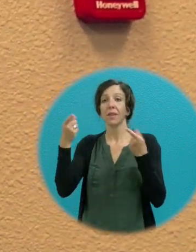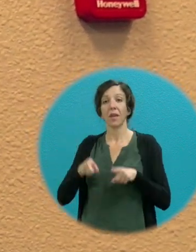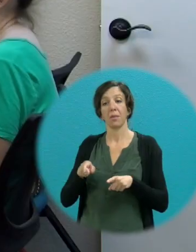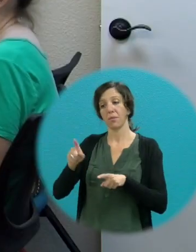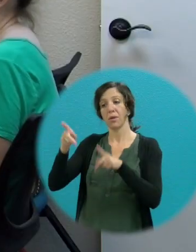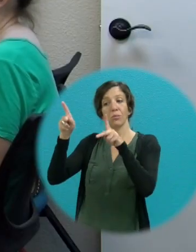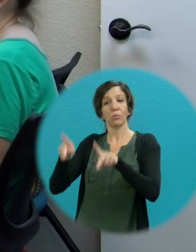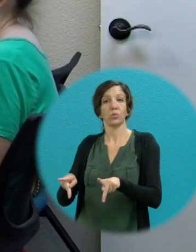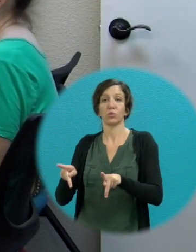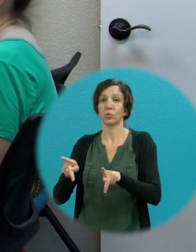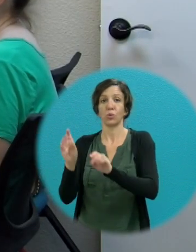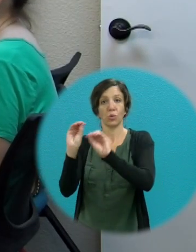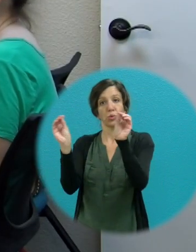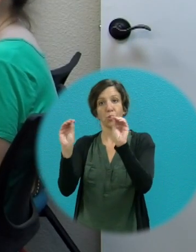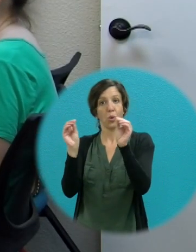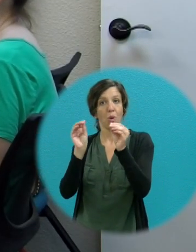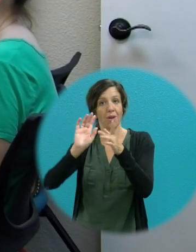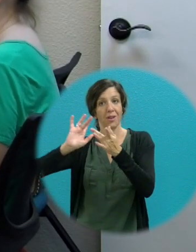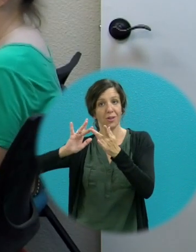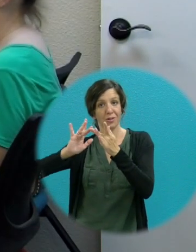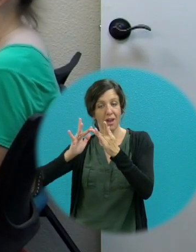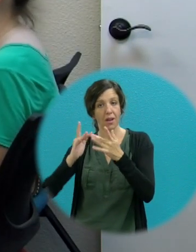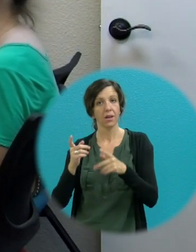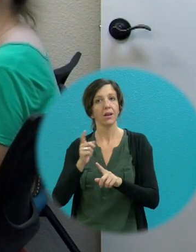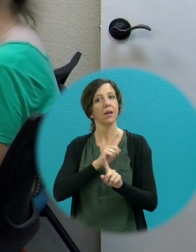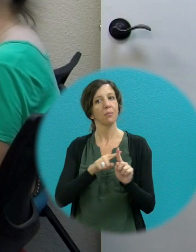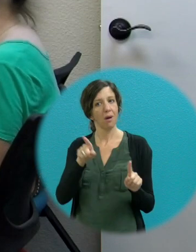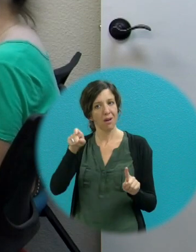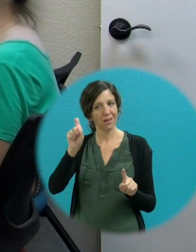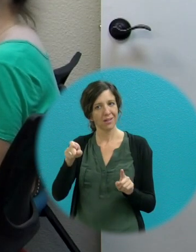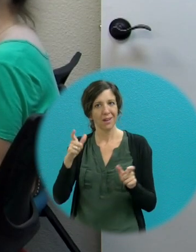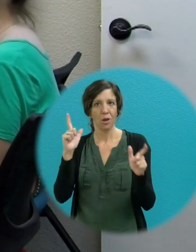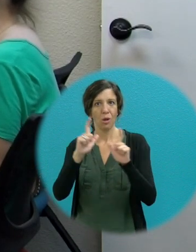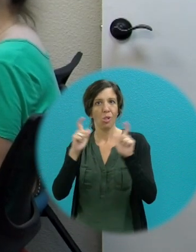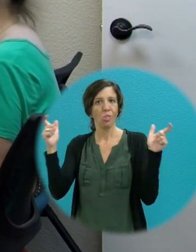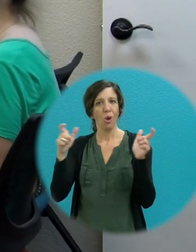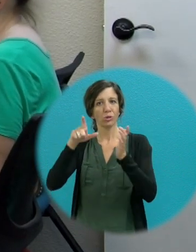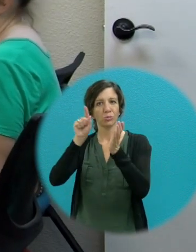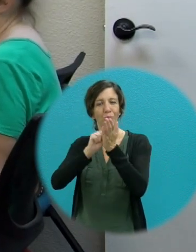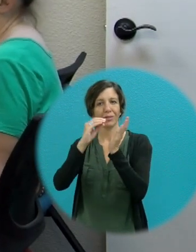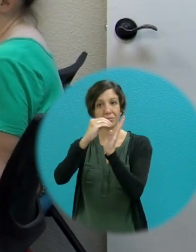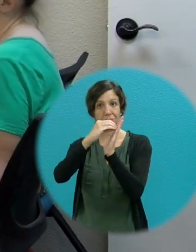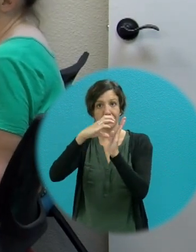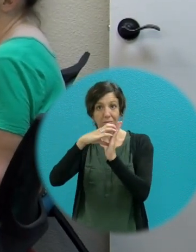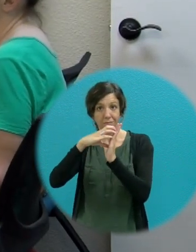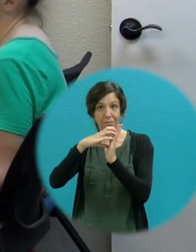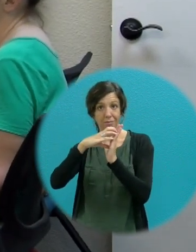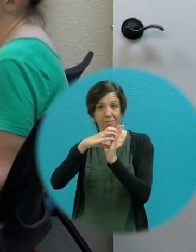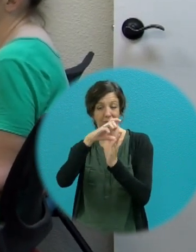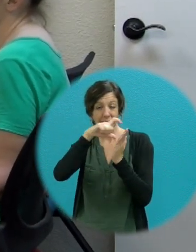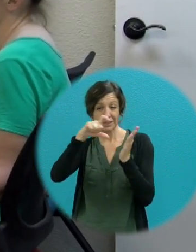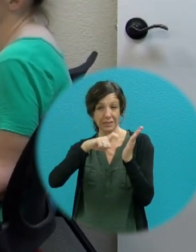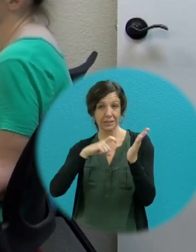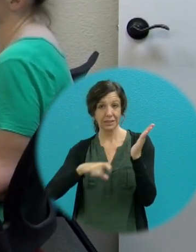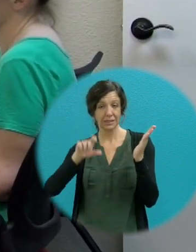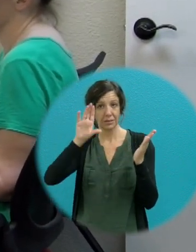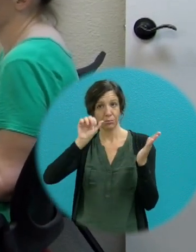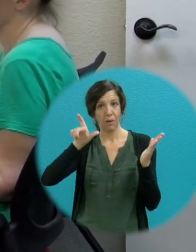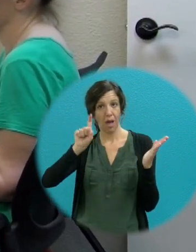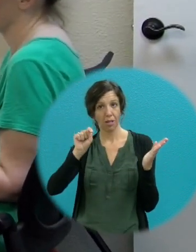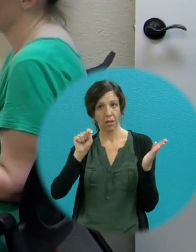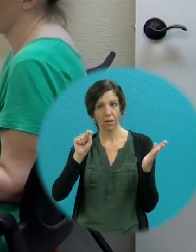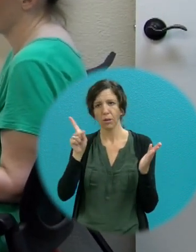internet access but need a large print ballot, for instance, is that available? Is the